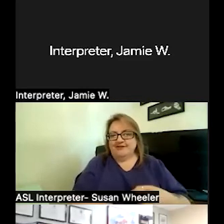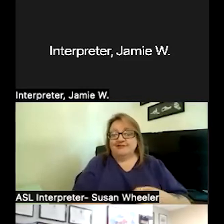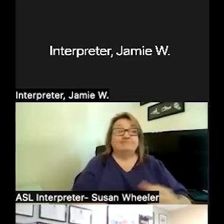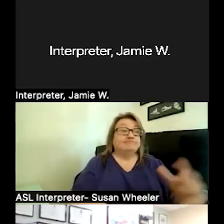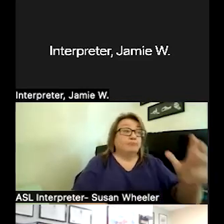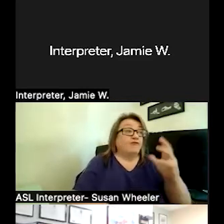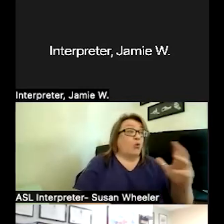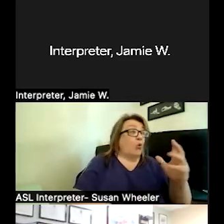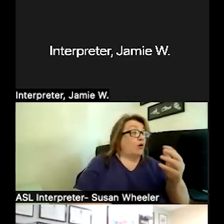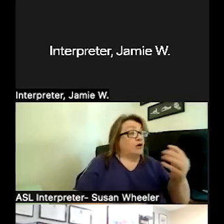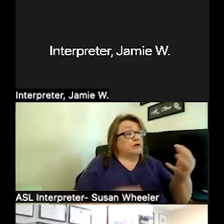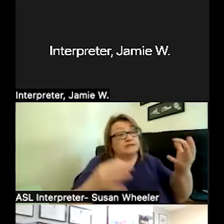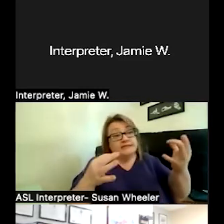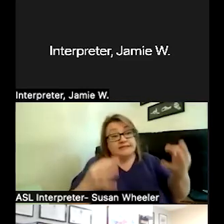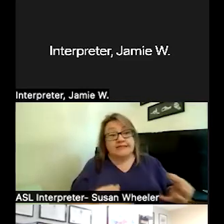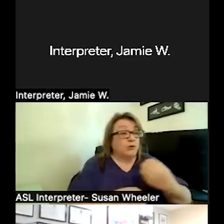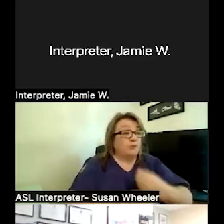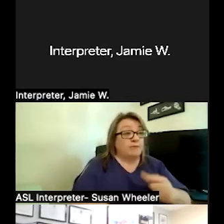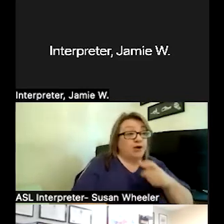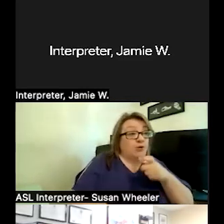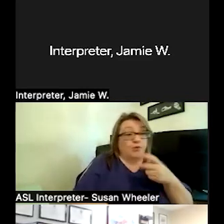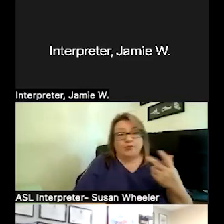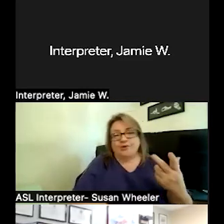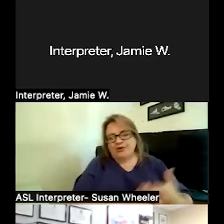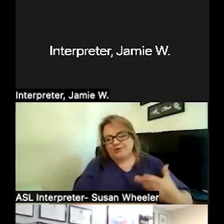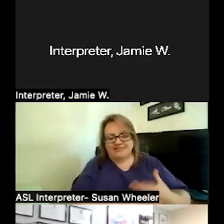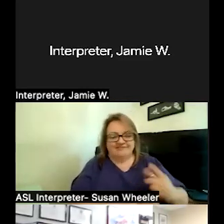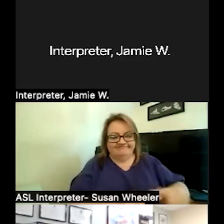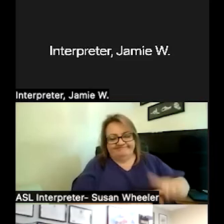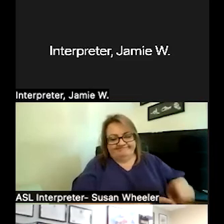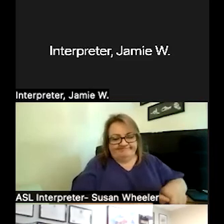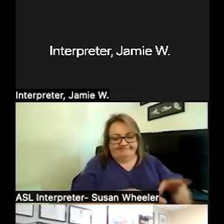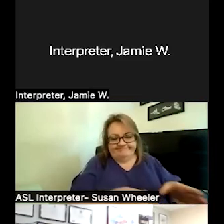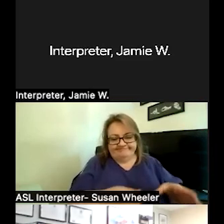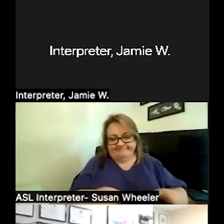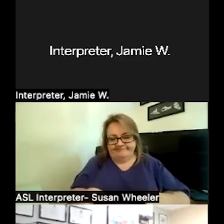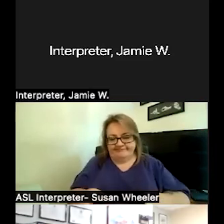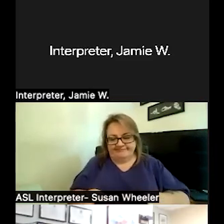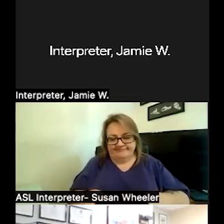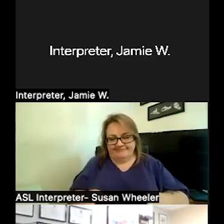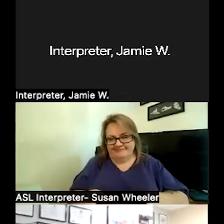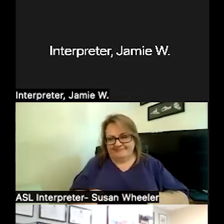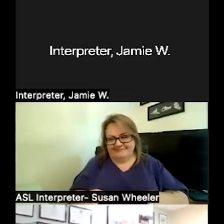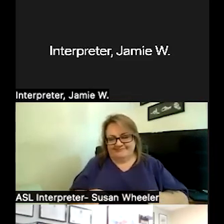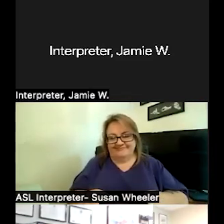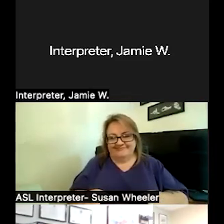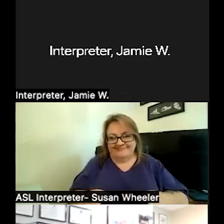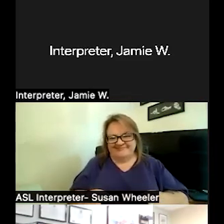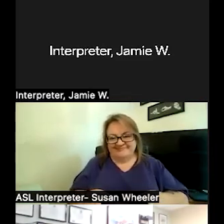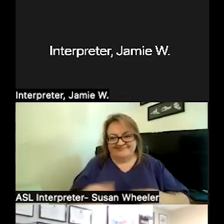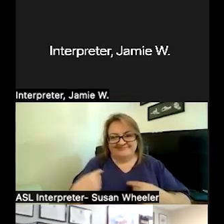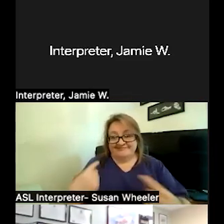decisions were commonly made using a variety of methodologies. Now, particularly within the past 20